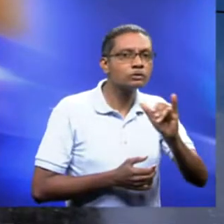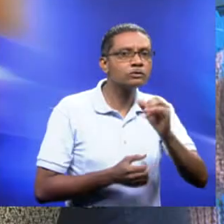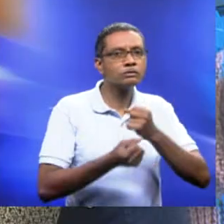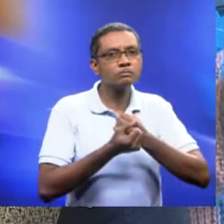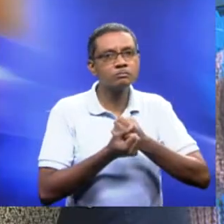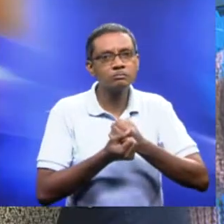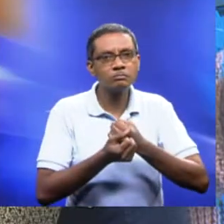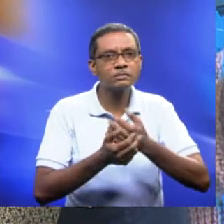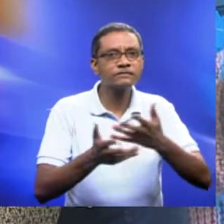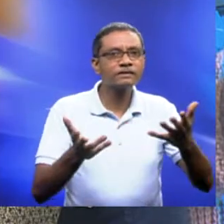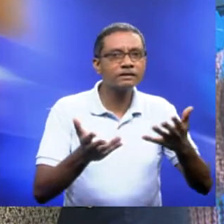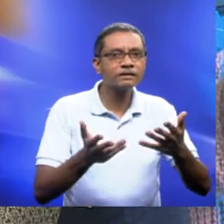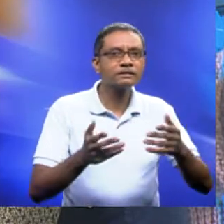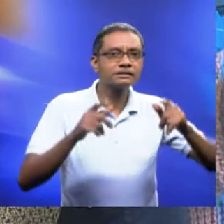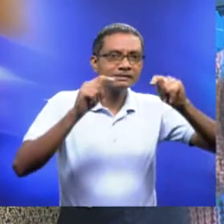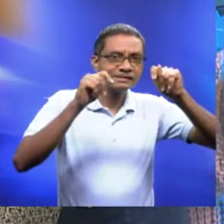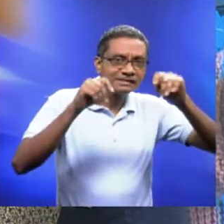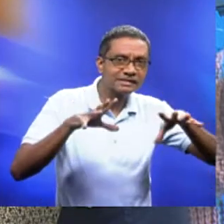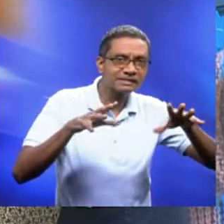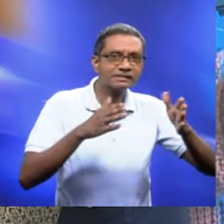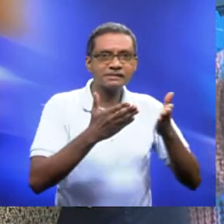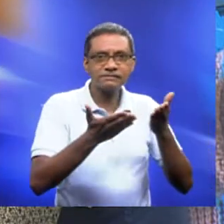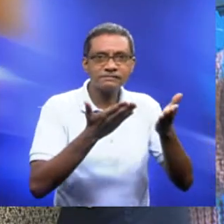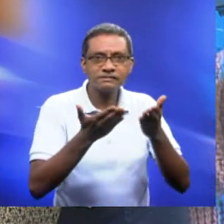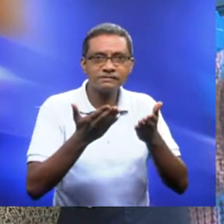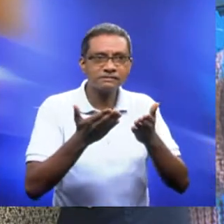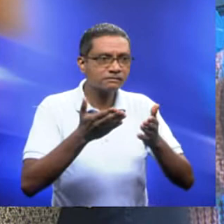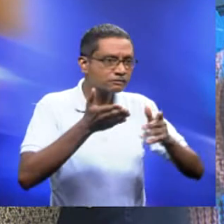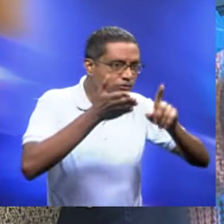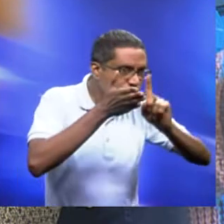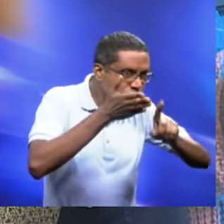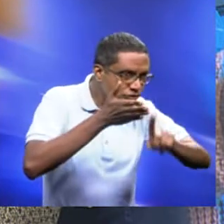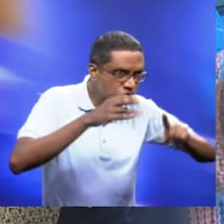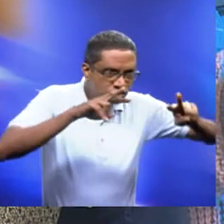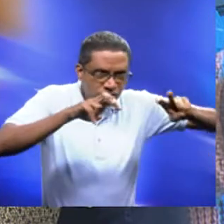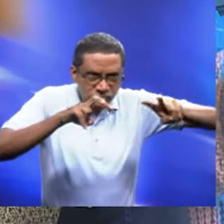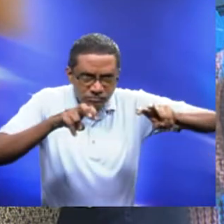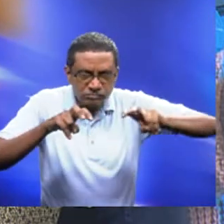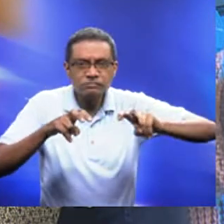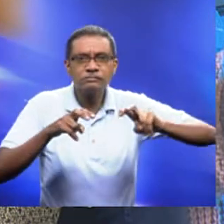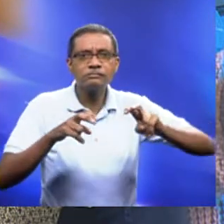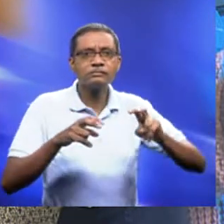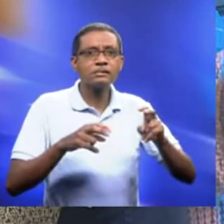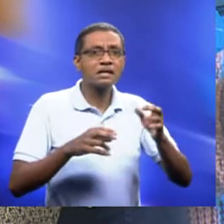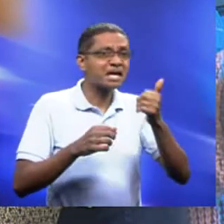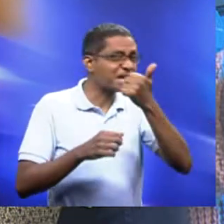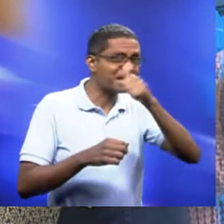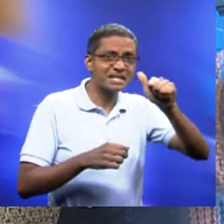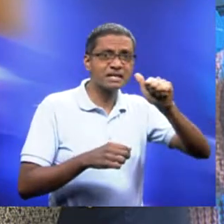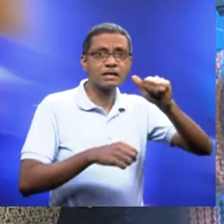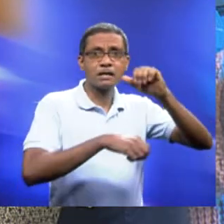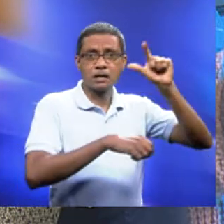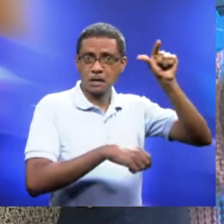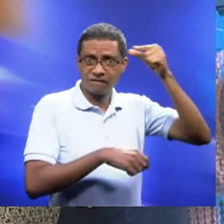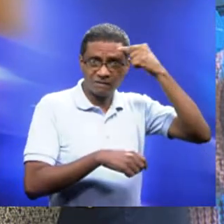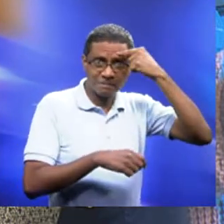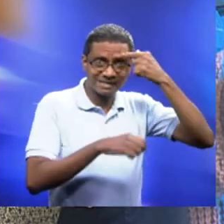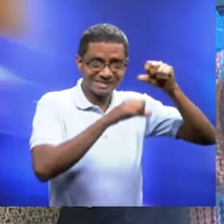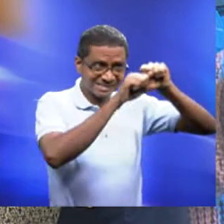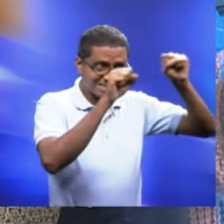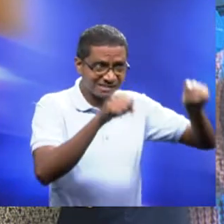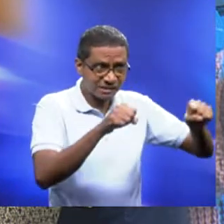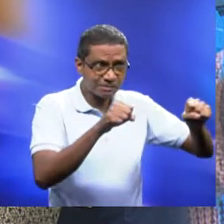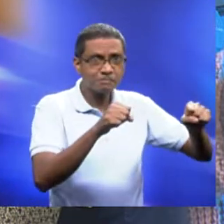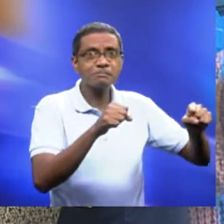vulnerability testing services, we do assessments, we provide that level of service so that any government system to be deployed, we